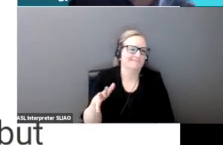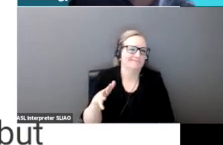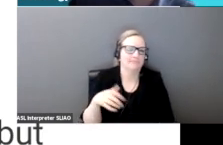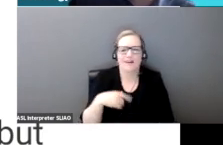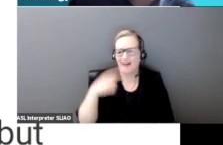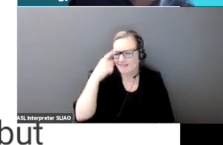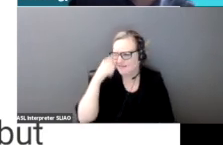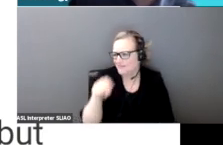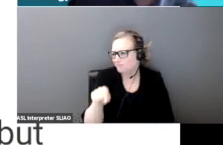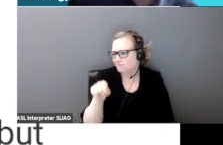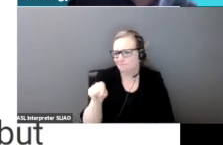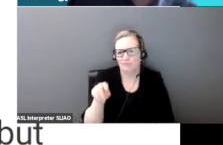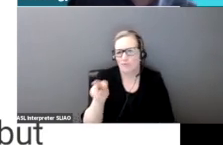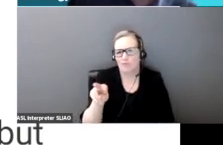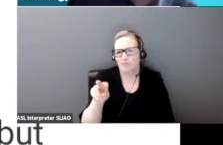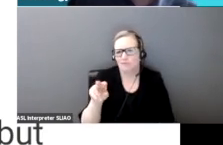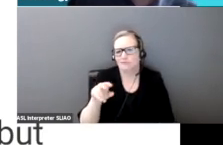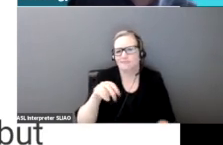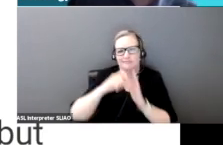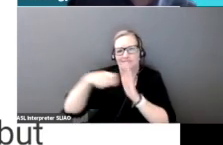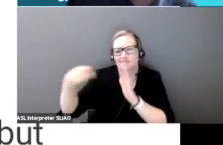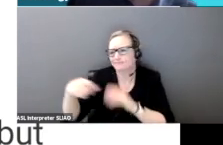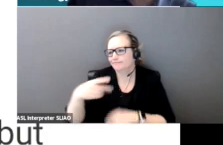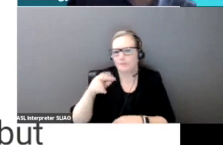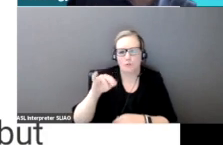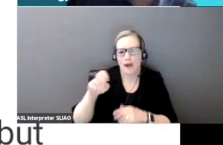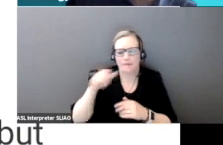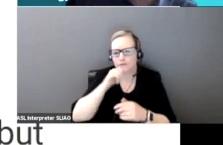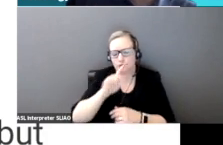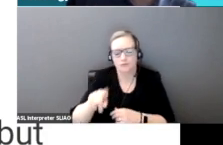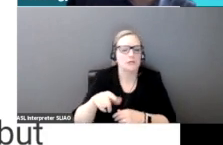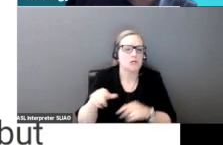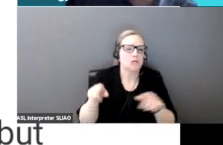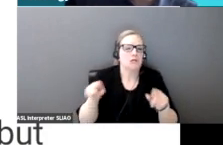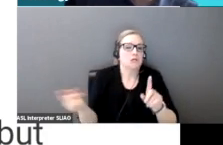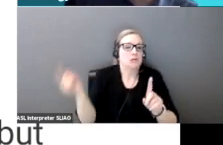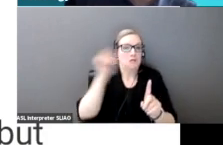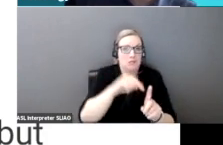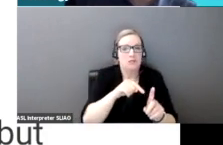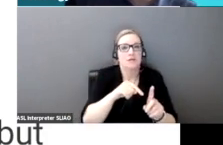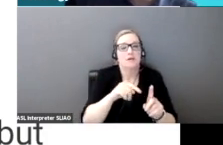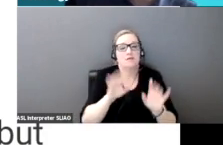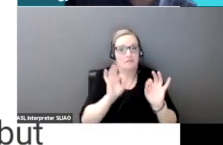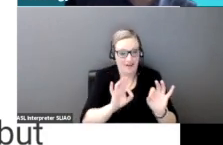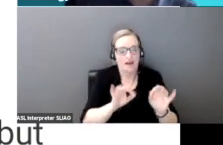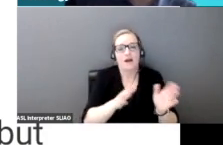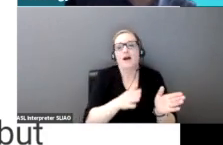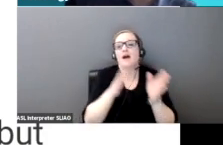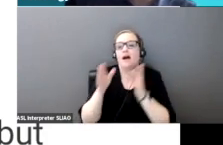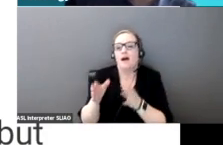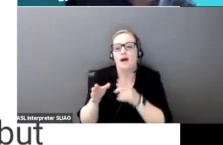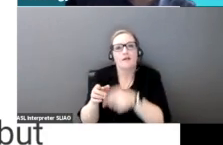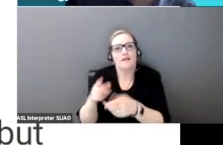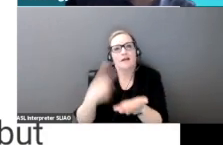Prime or Netflix right now. They actually make an error regarding copyright